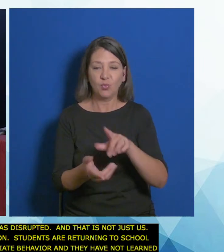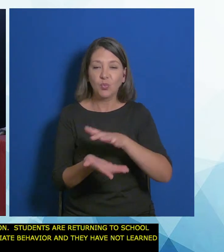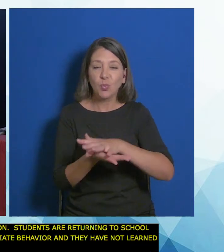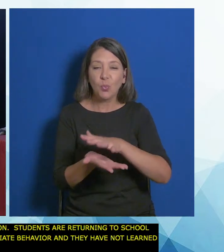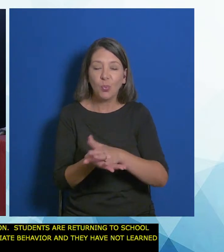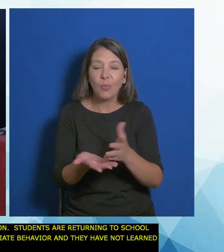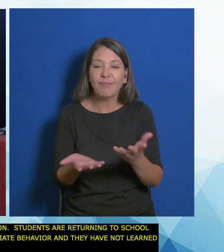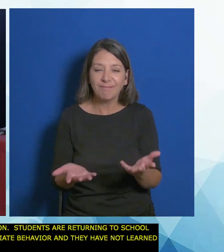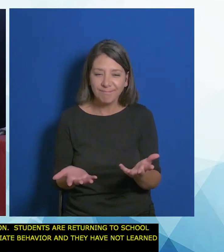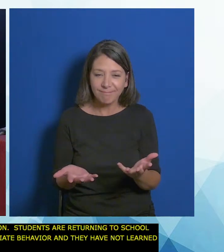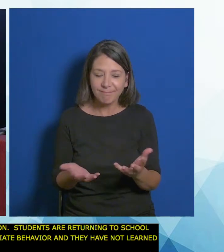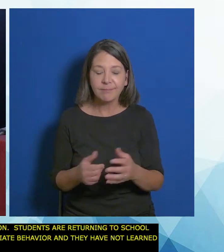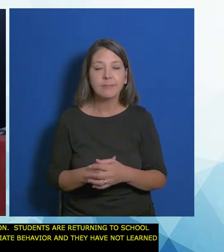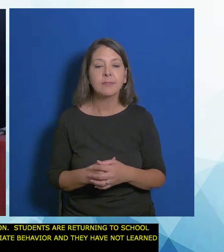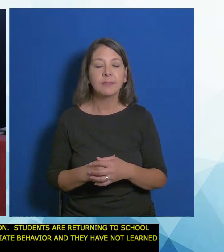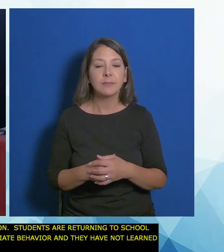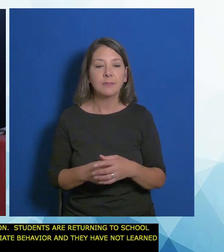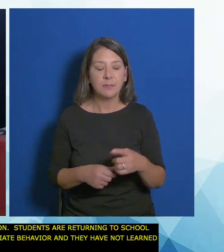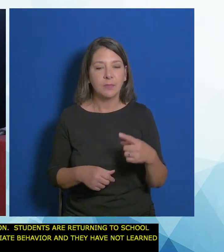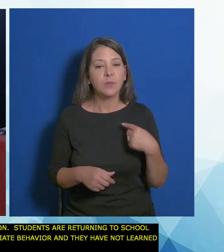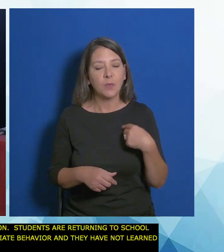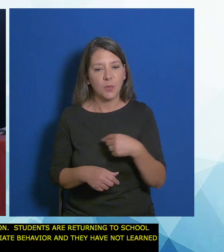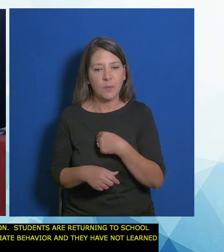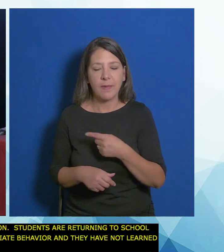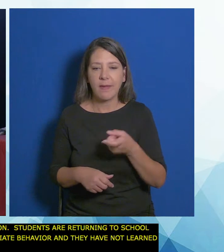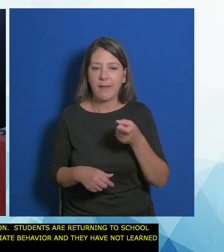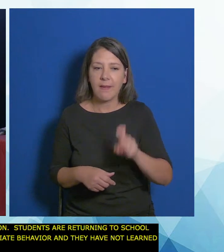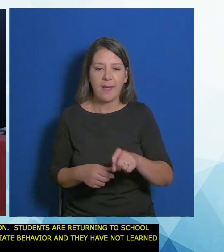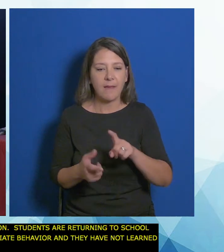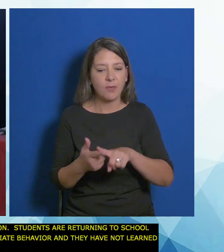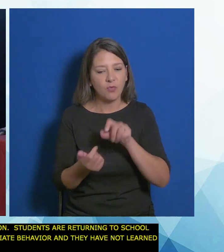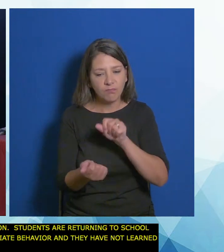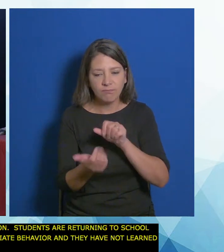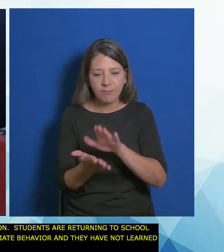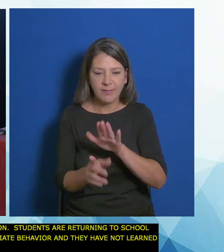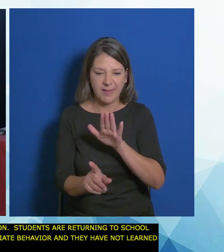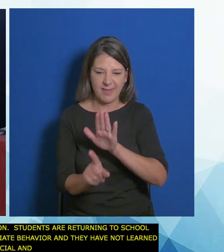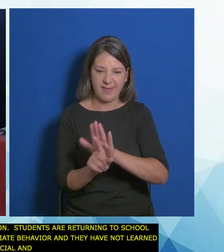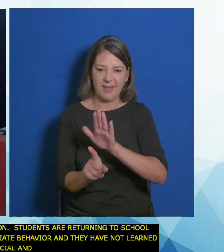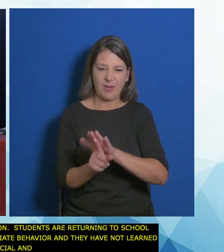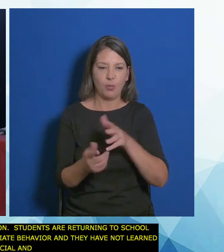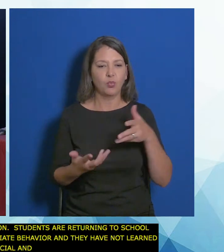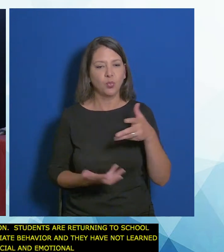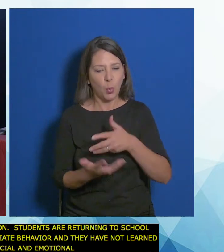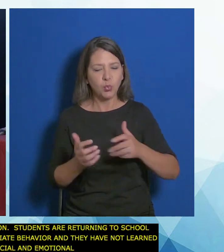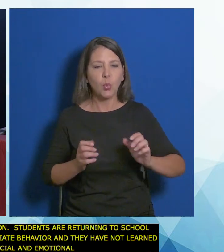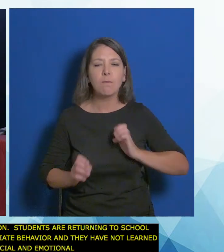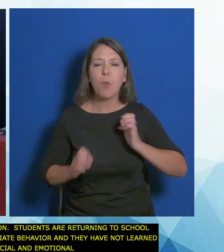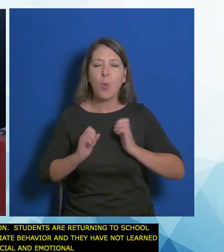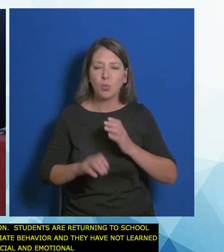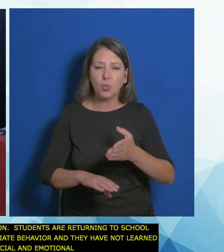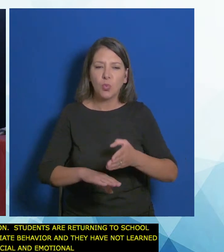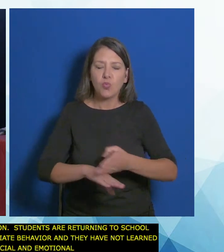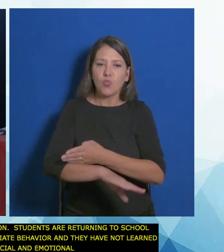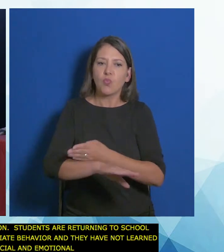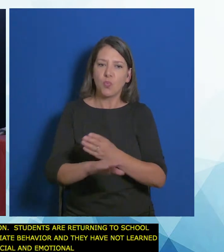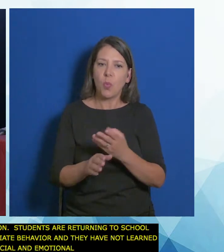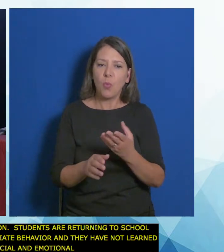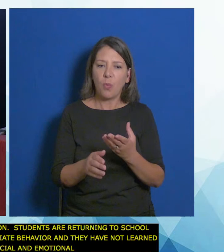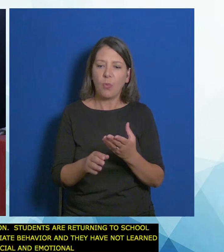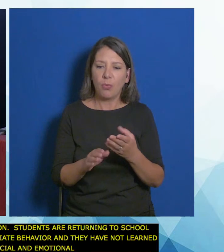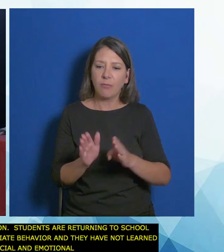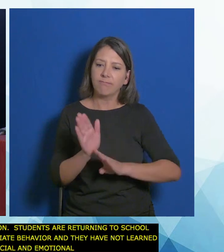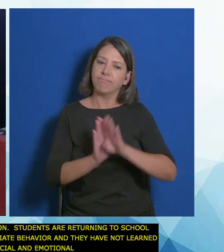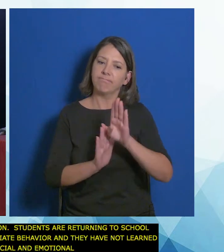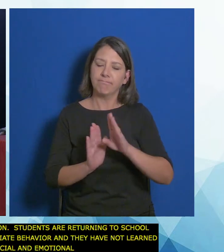are having to address their social and emotional growth before we